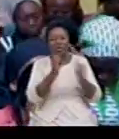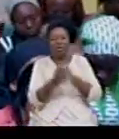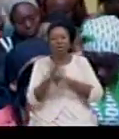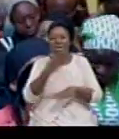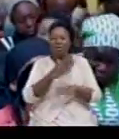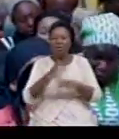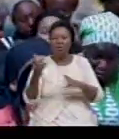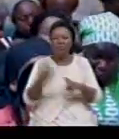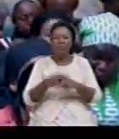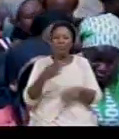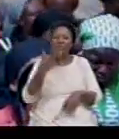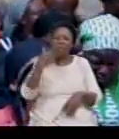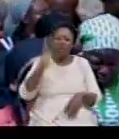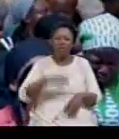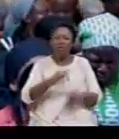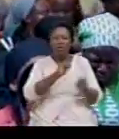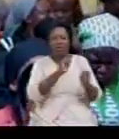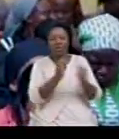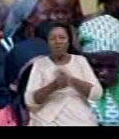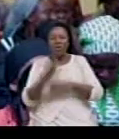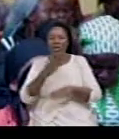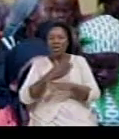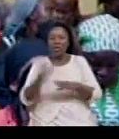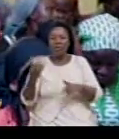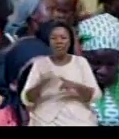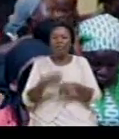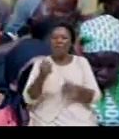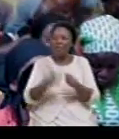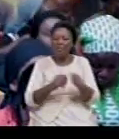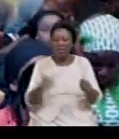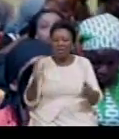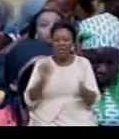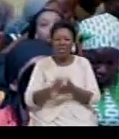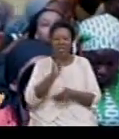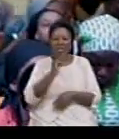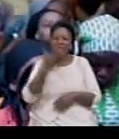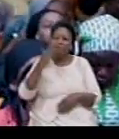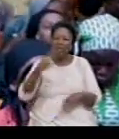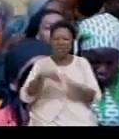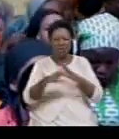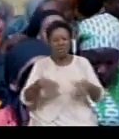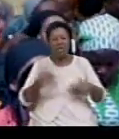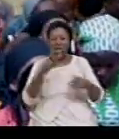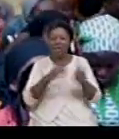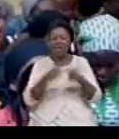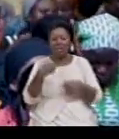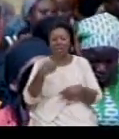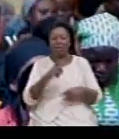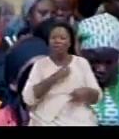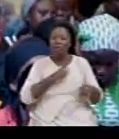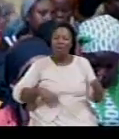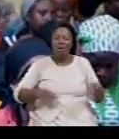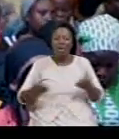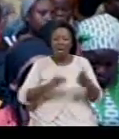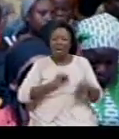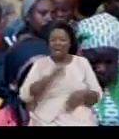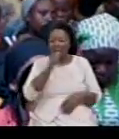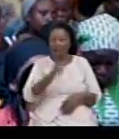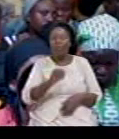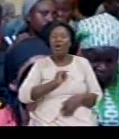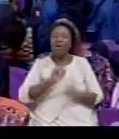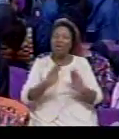away from everything that is not of God in your life. And say, Lord, here am I. I give